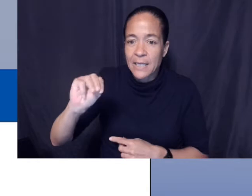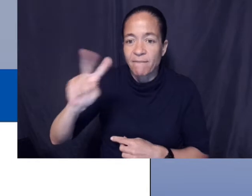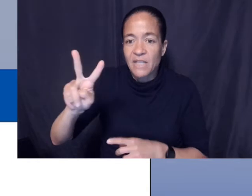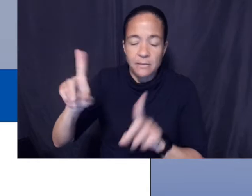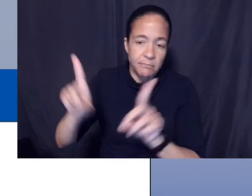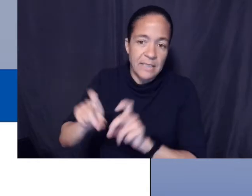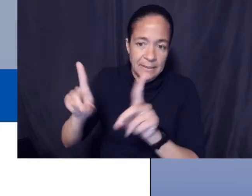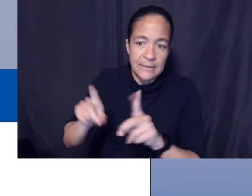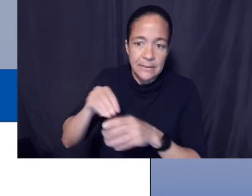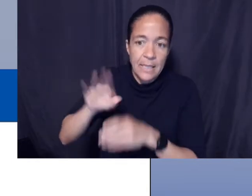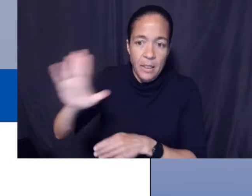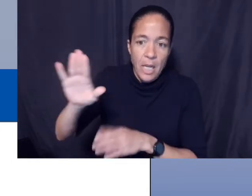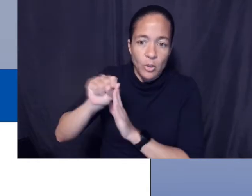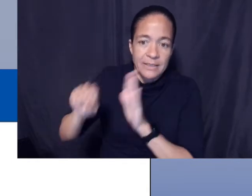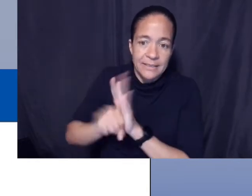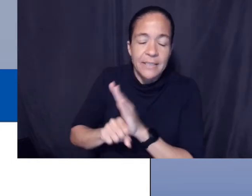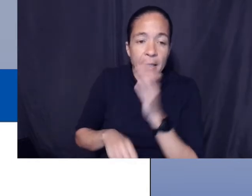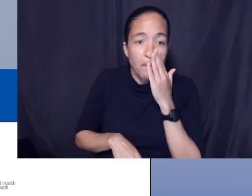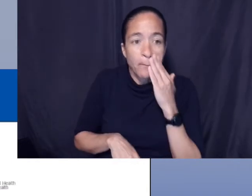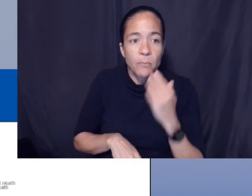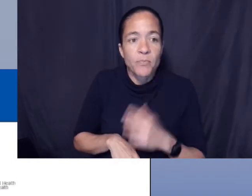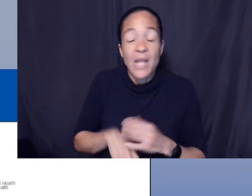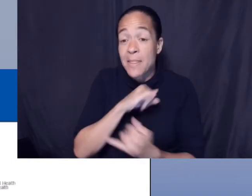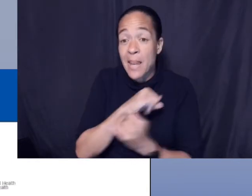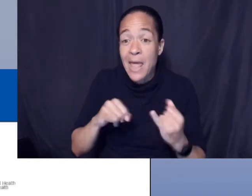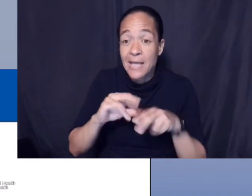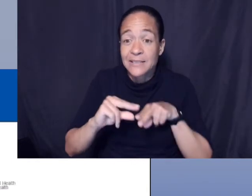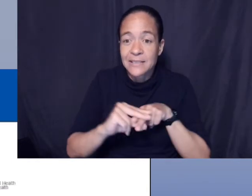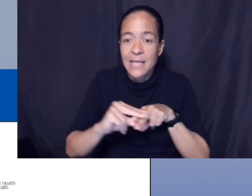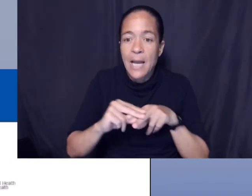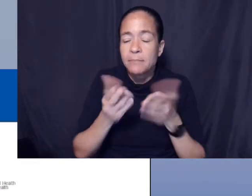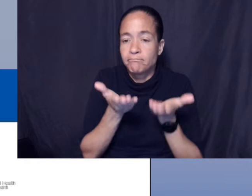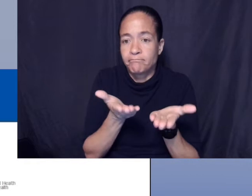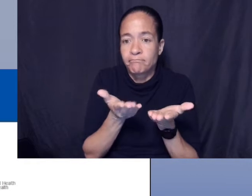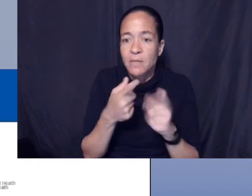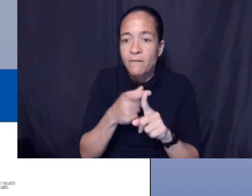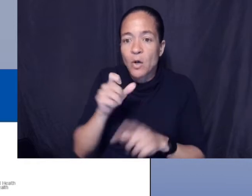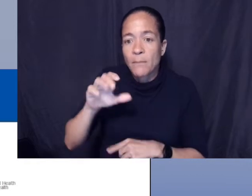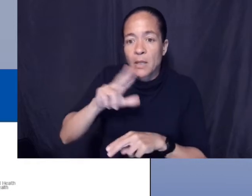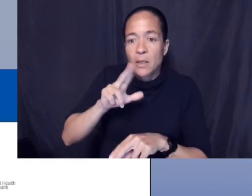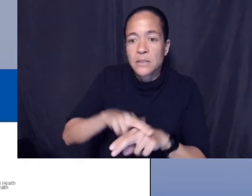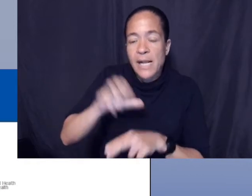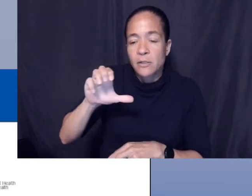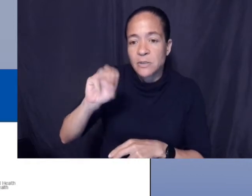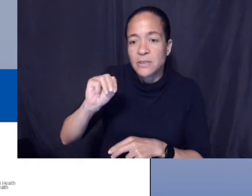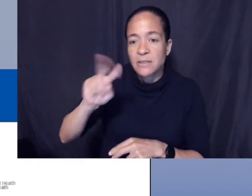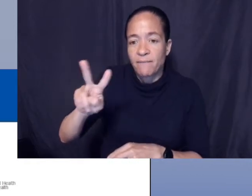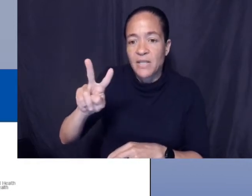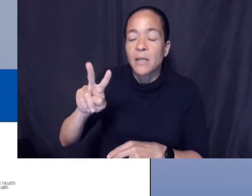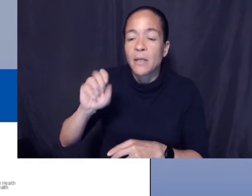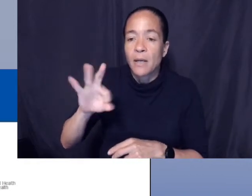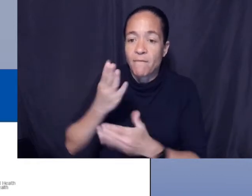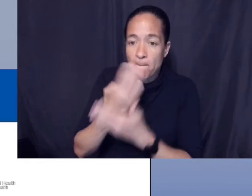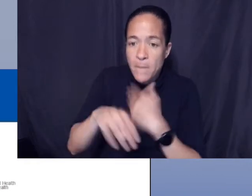CMV screening in their state. And then lastly, this is a slide, again, from the National CMV Foundation of